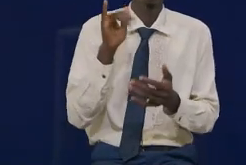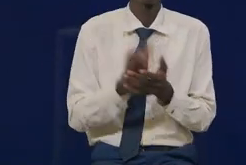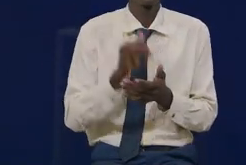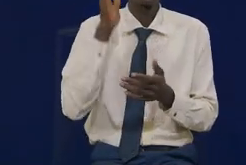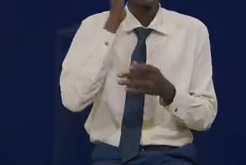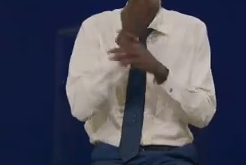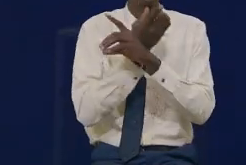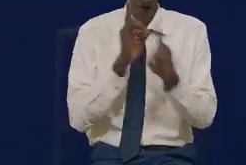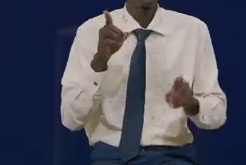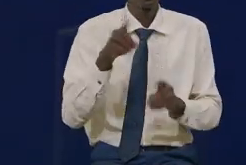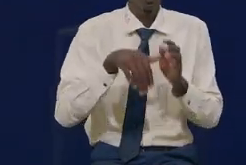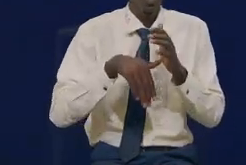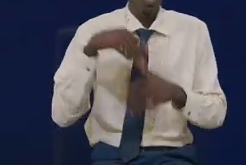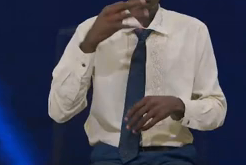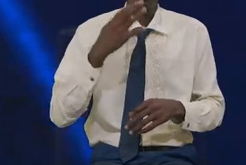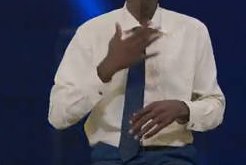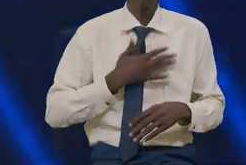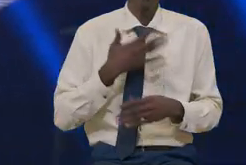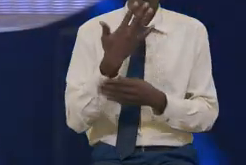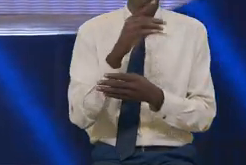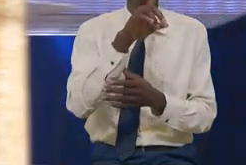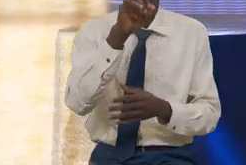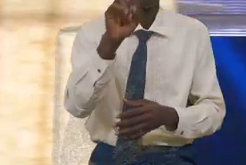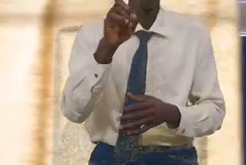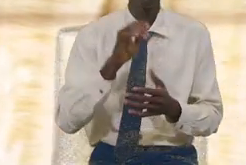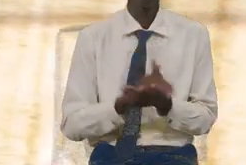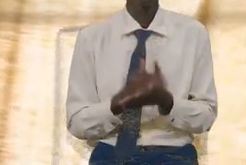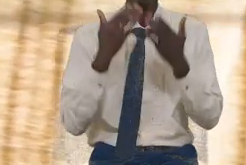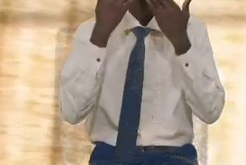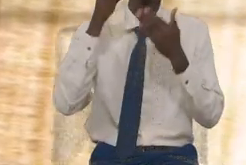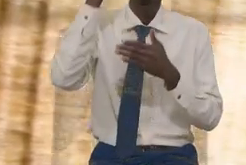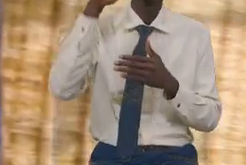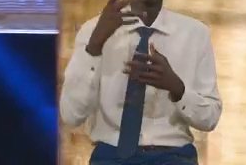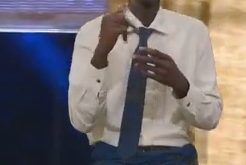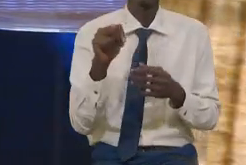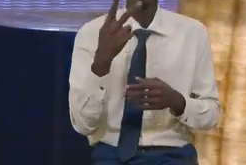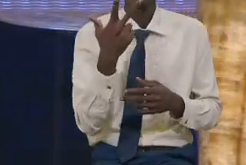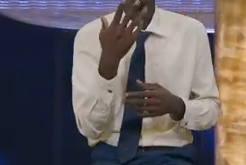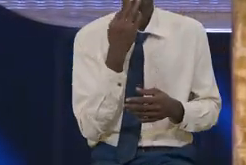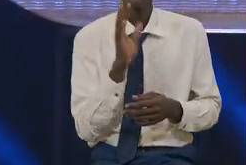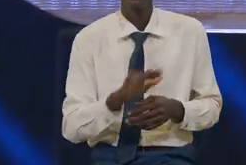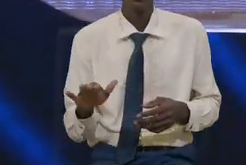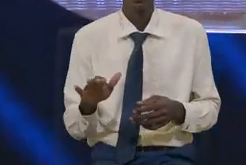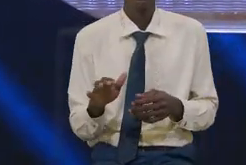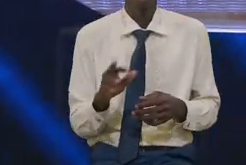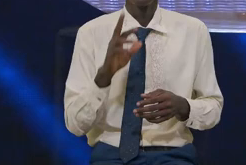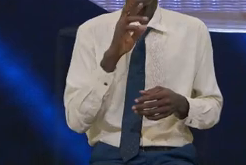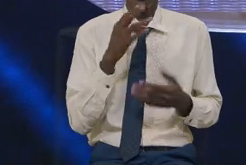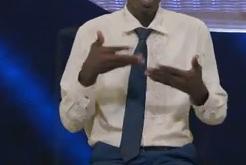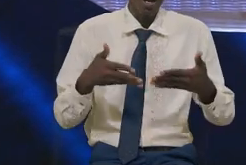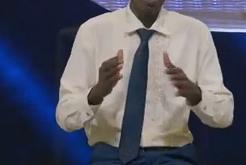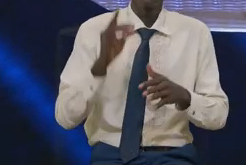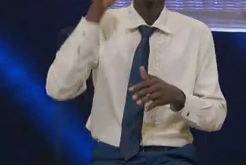you out of my hands? Thank God, Shadrach, Meshach, and Abednego allowed God